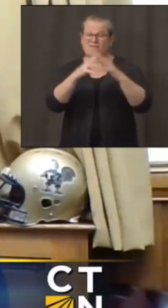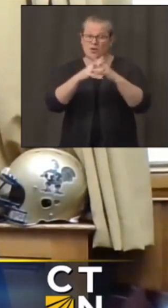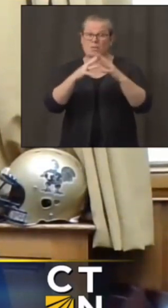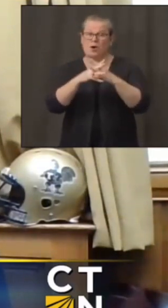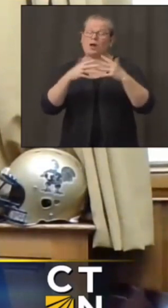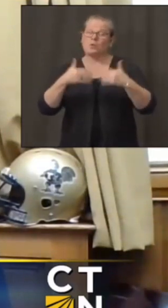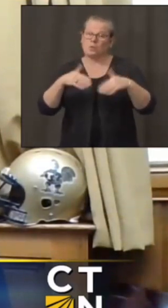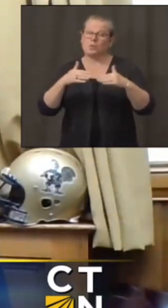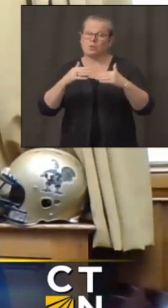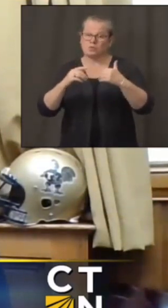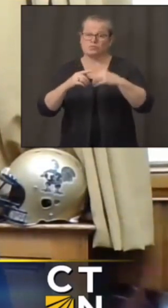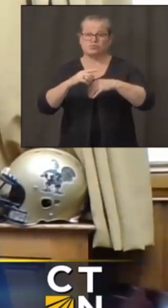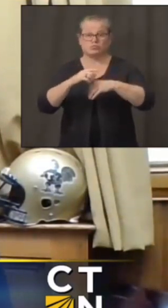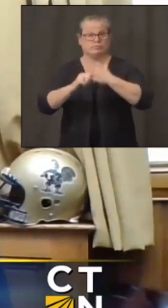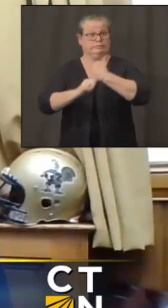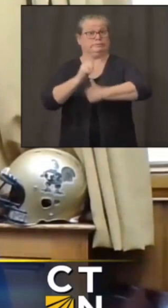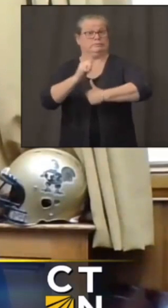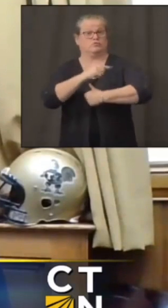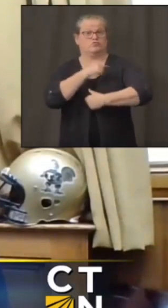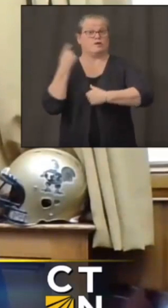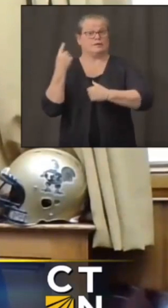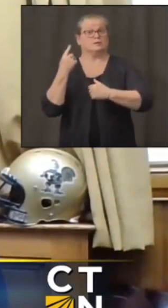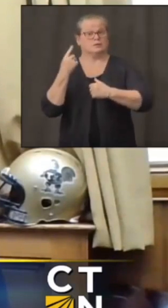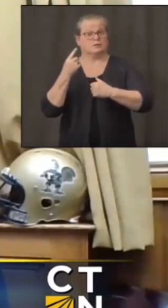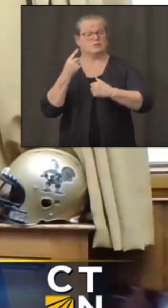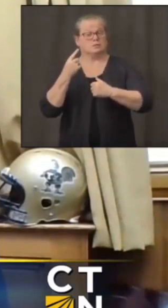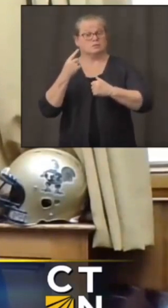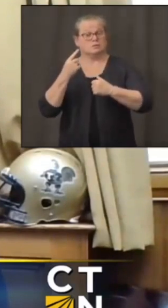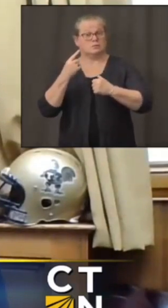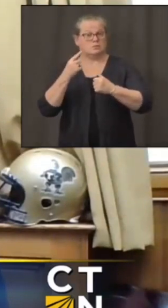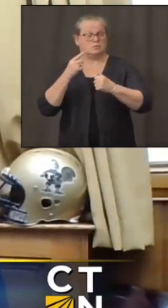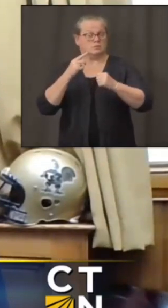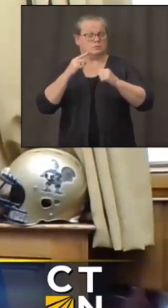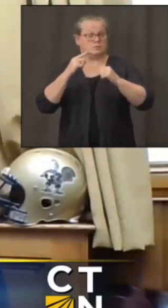sport that is categorized by the National Federation